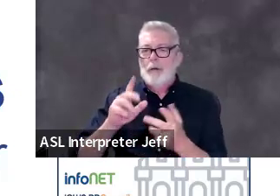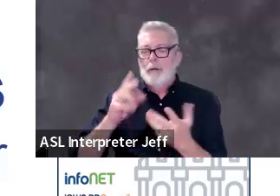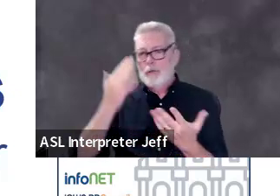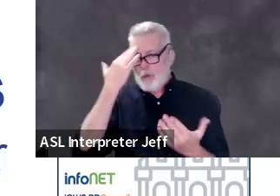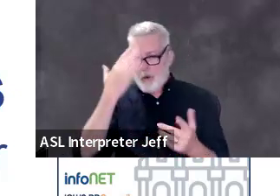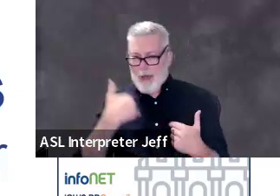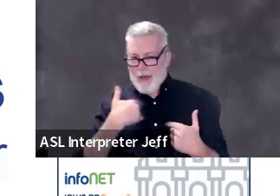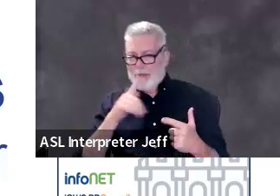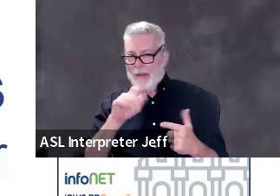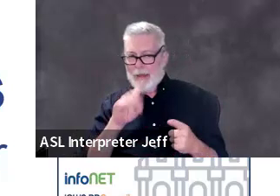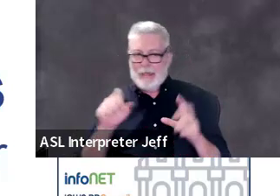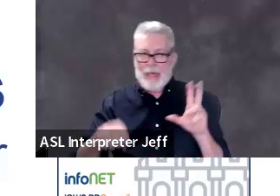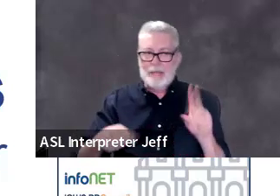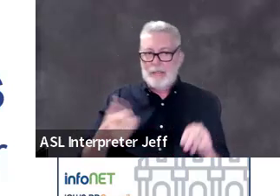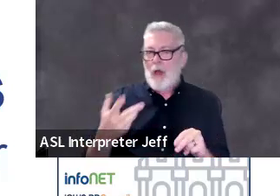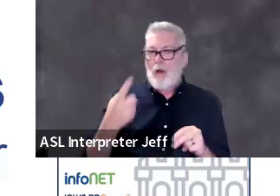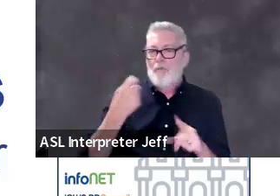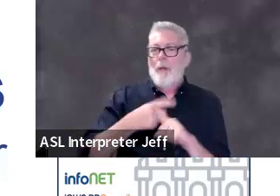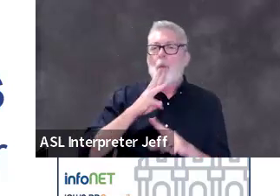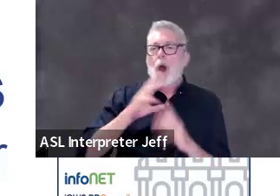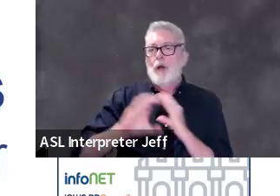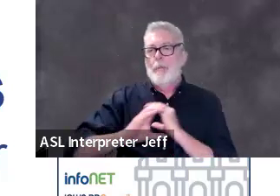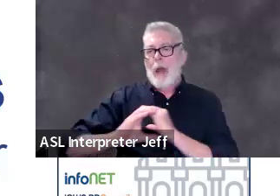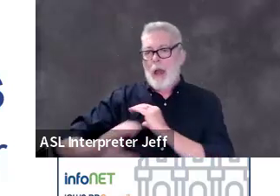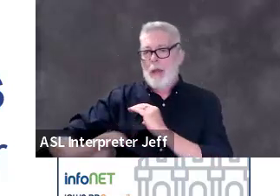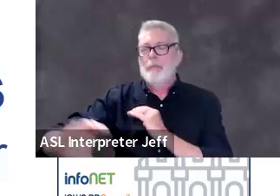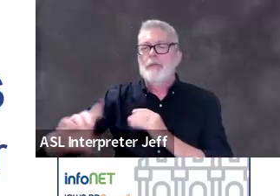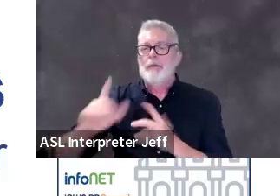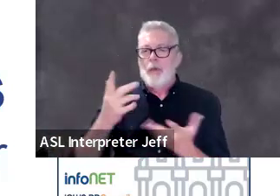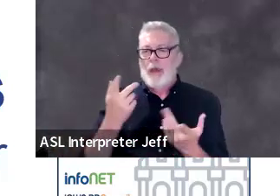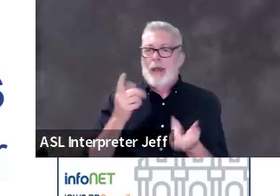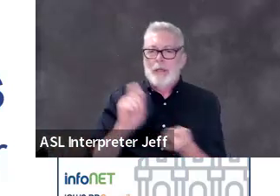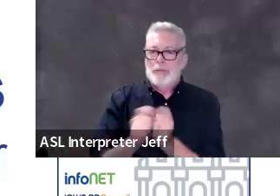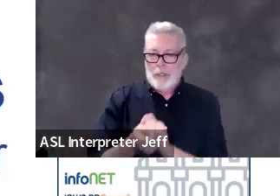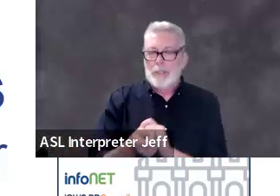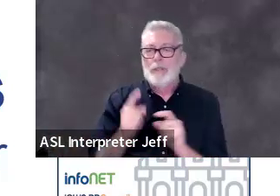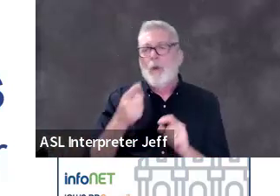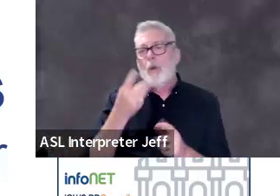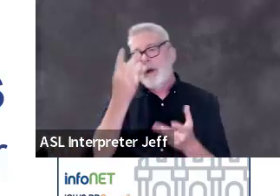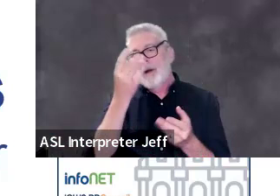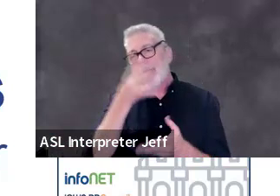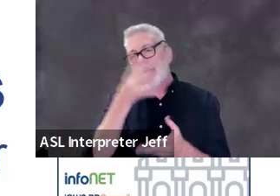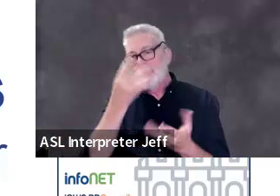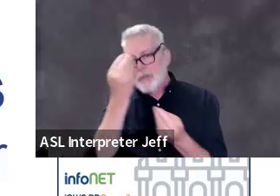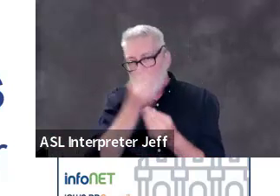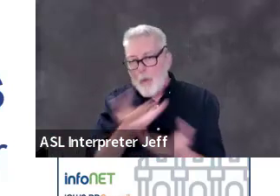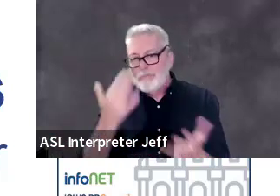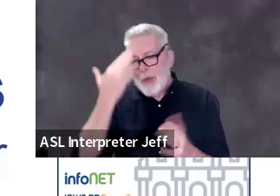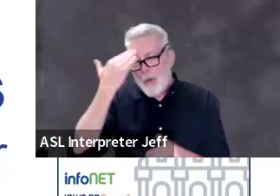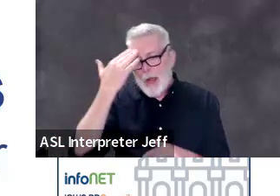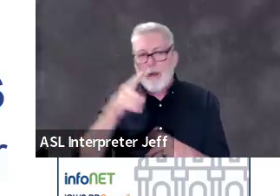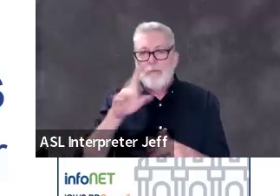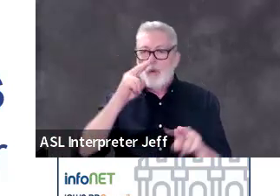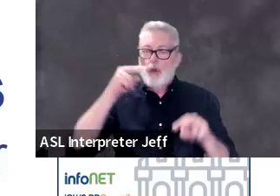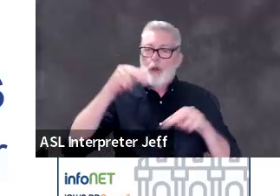coming into their homes so that they can do something about it, and that they're aware of it. So I know if you look at a